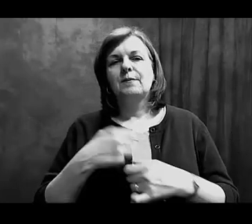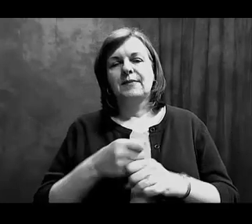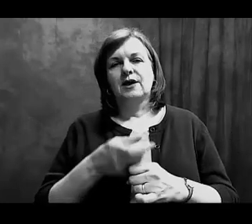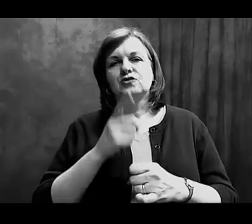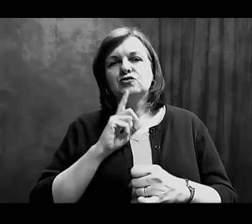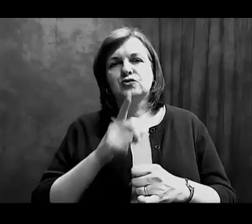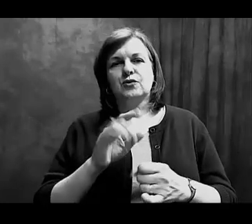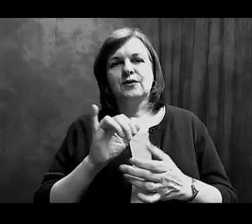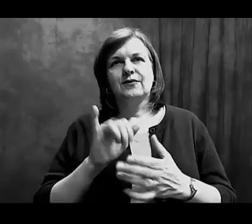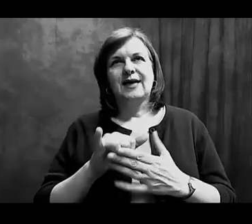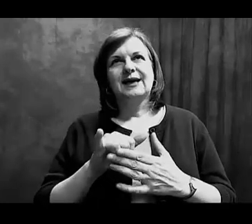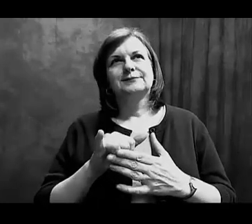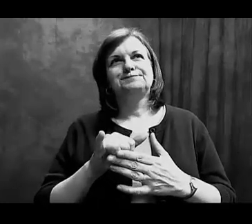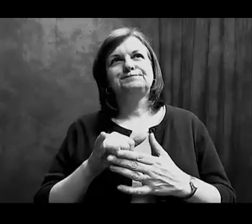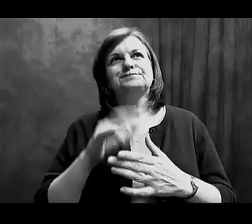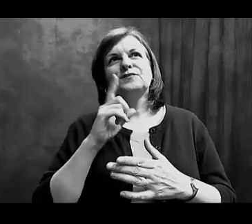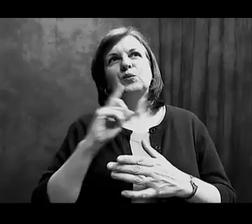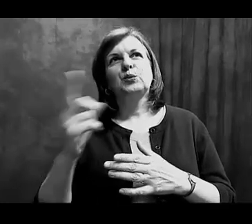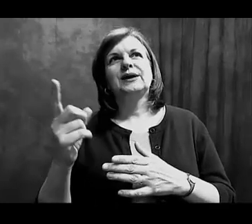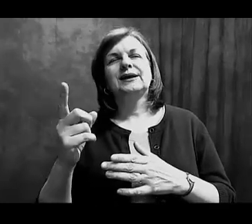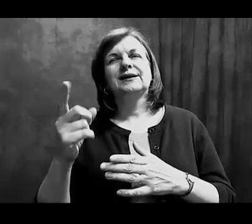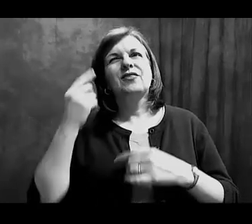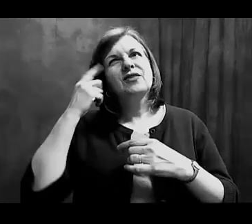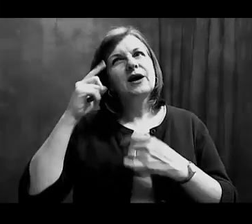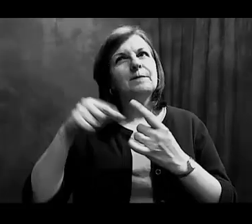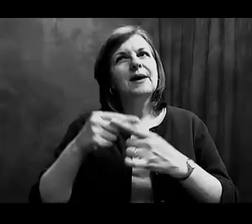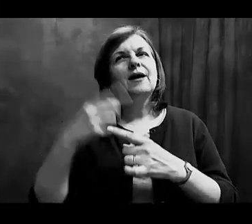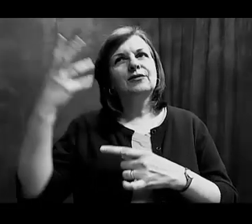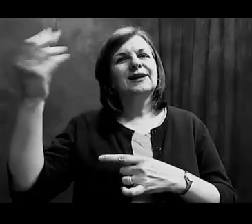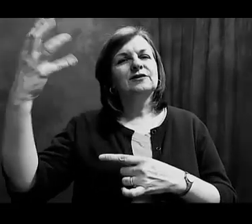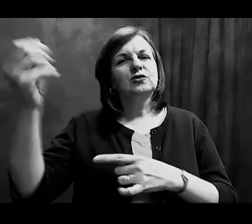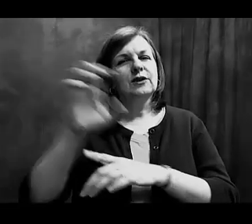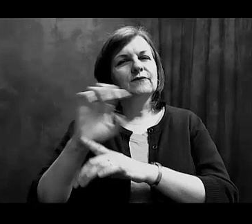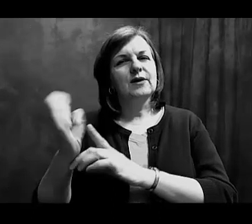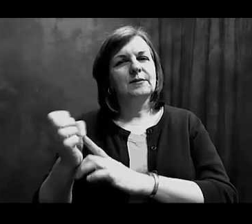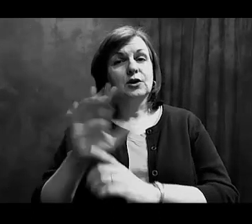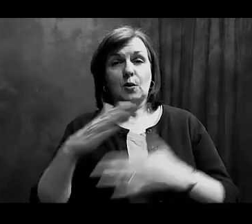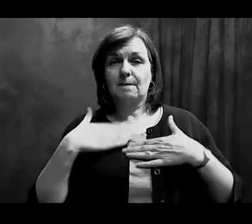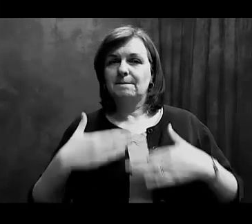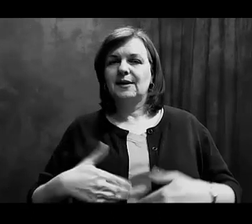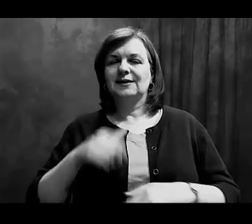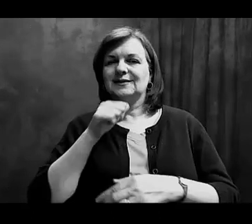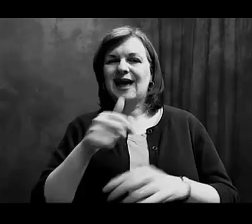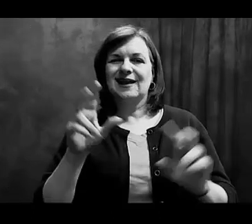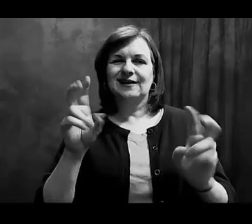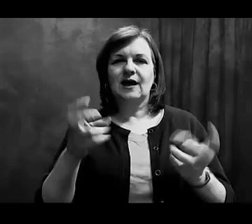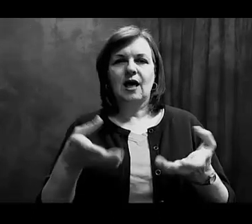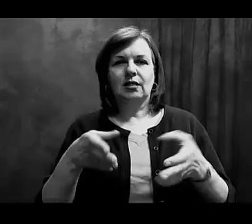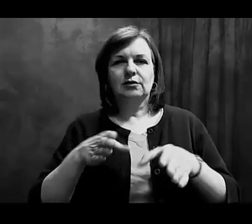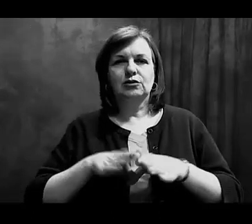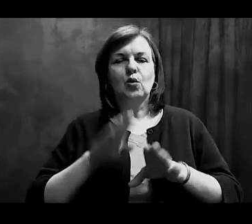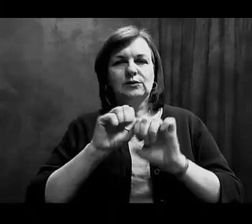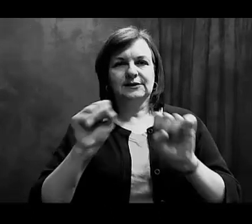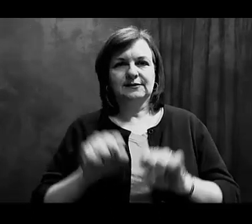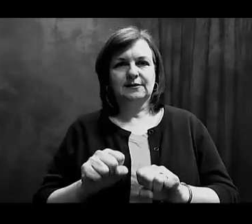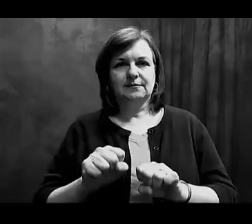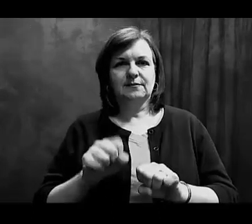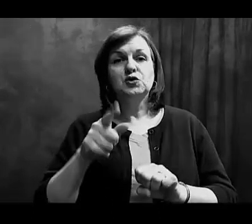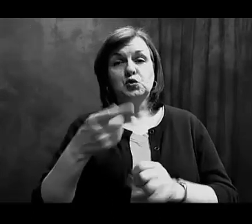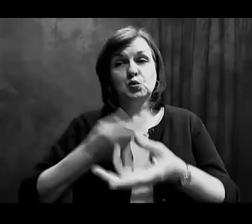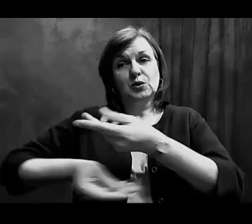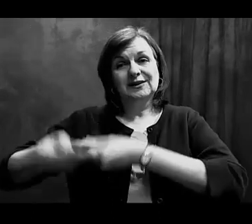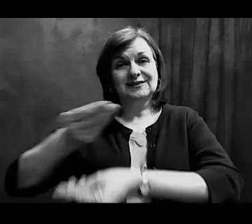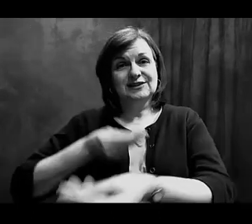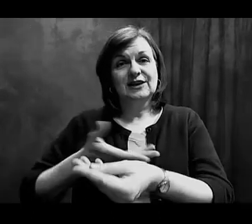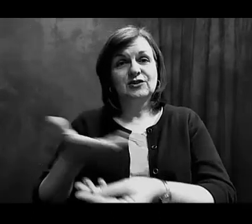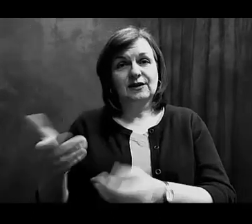that we have to make sure that we consider the external environment. You are not a closed system. You exchange